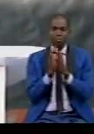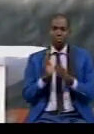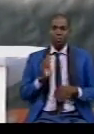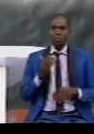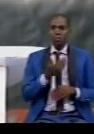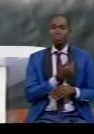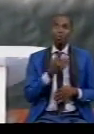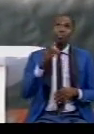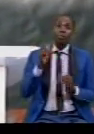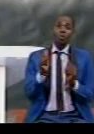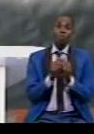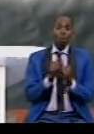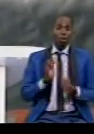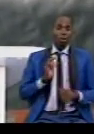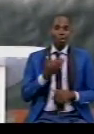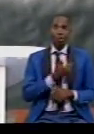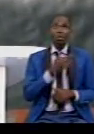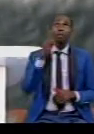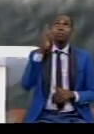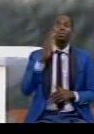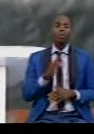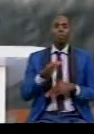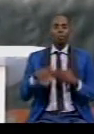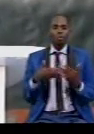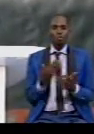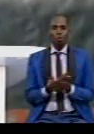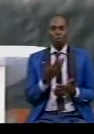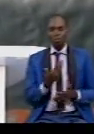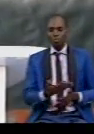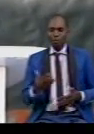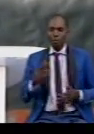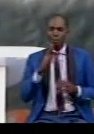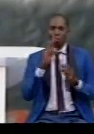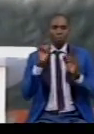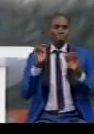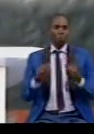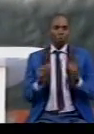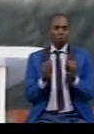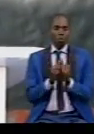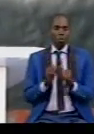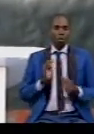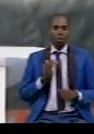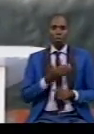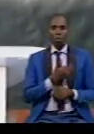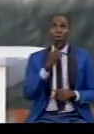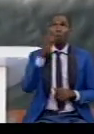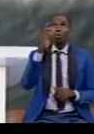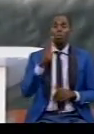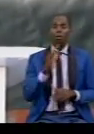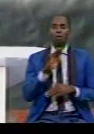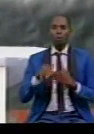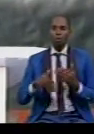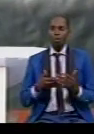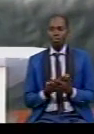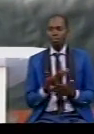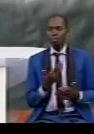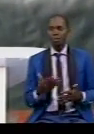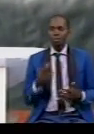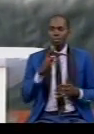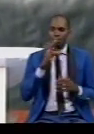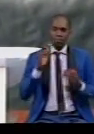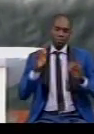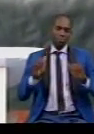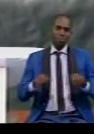Lord. And say, Lord, here I am. Lord, here I am. I have the